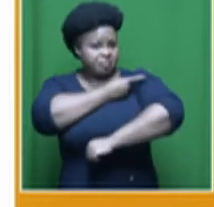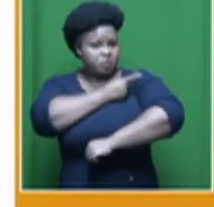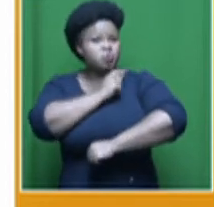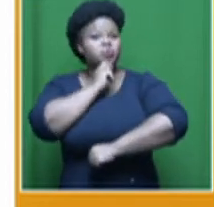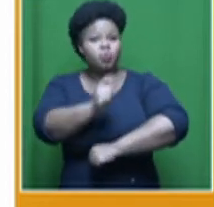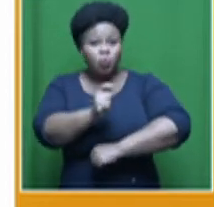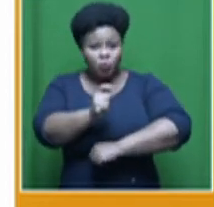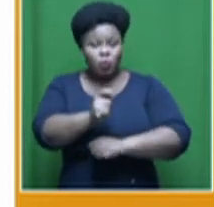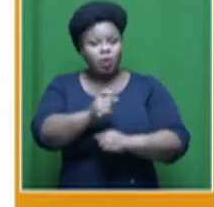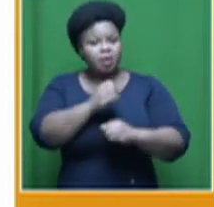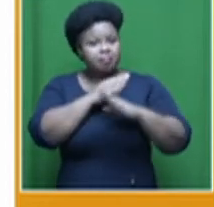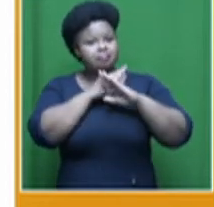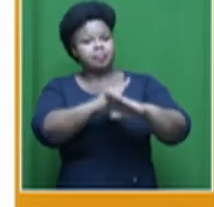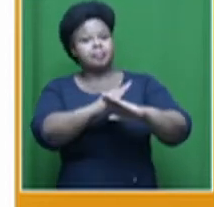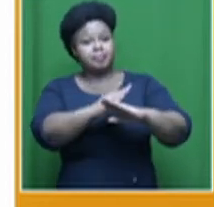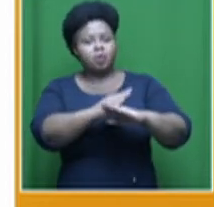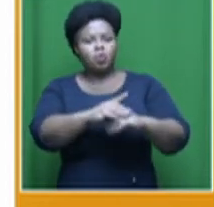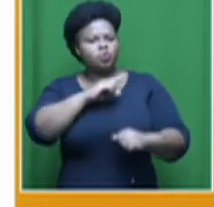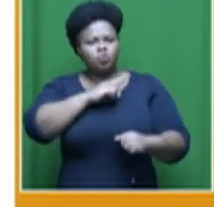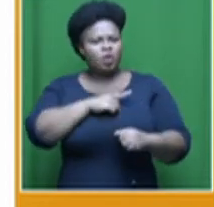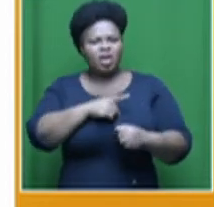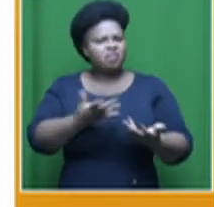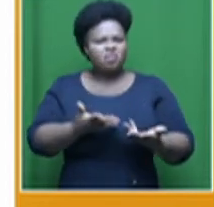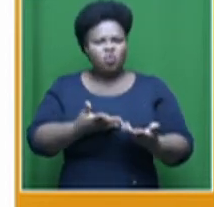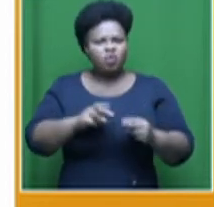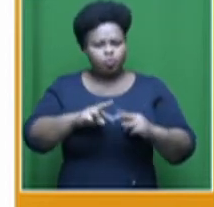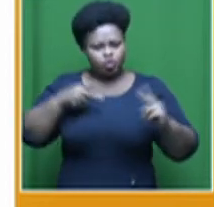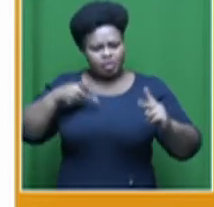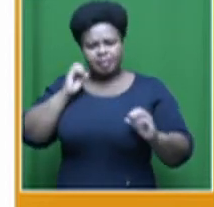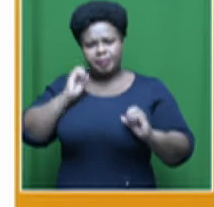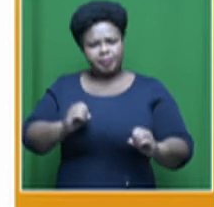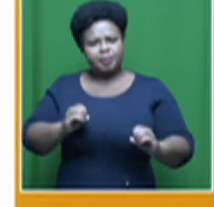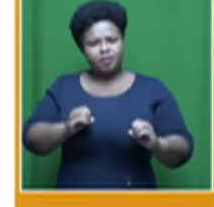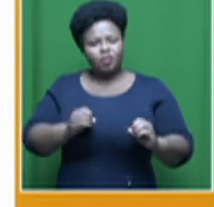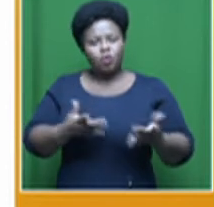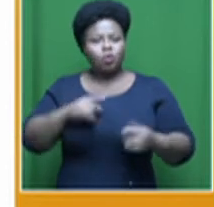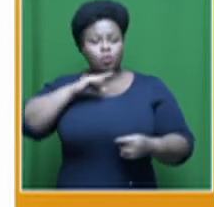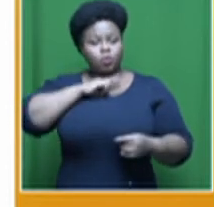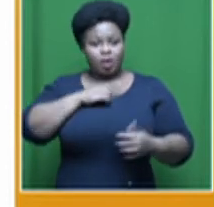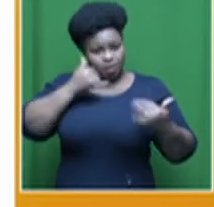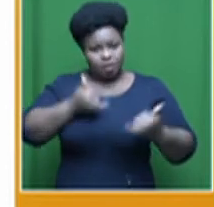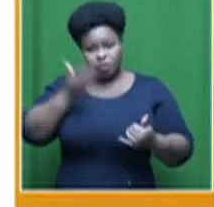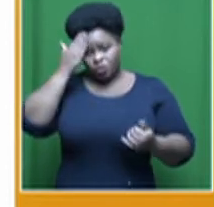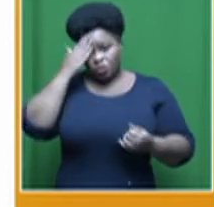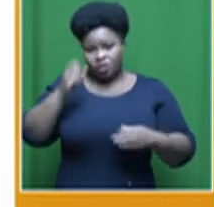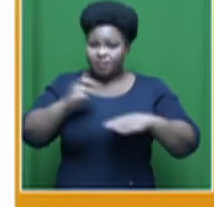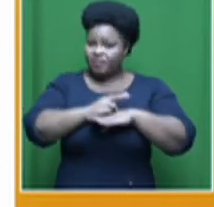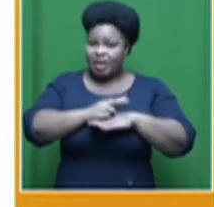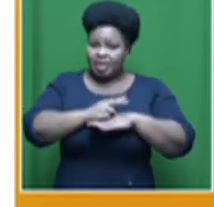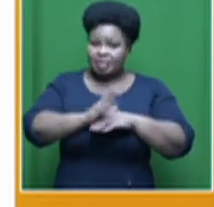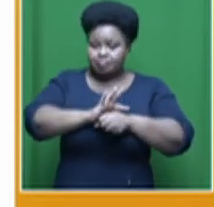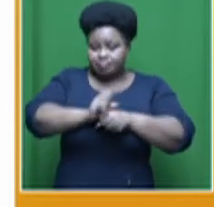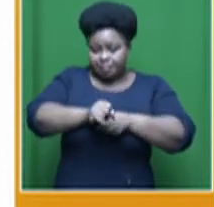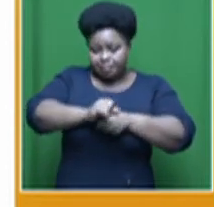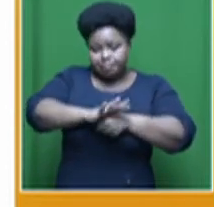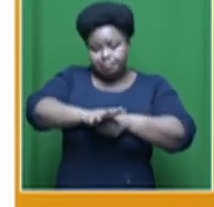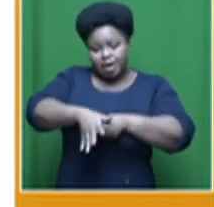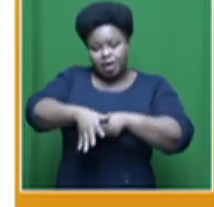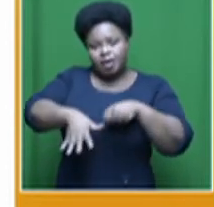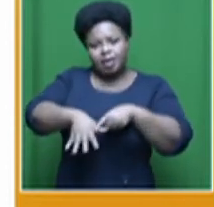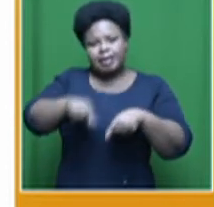virus which doesn't have the mutations that is prevalent in the virus that's currently dominating in South Africa, and that is now known